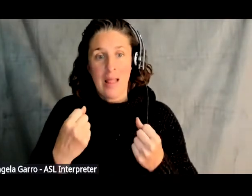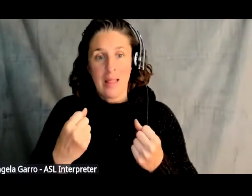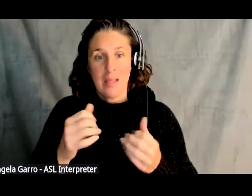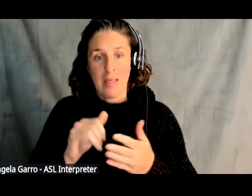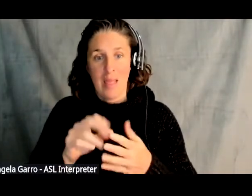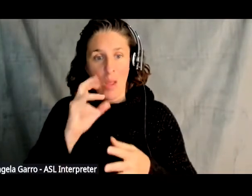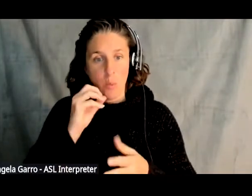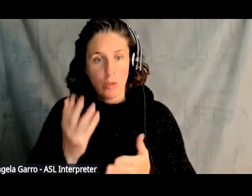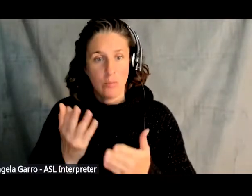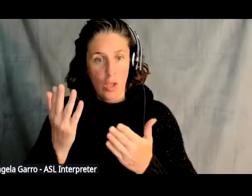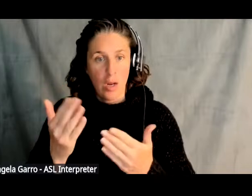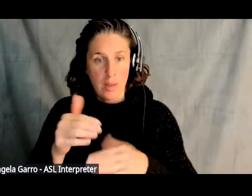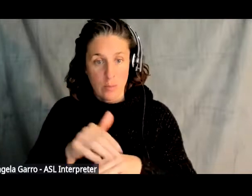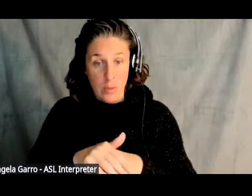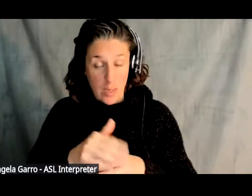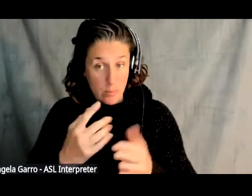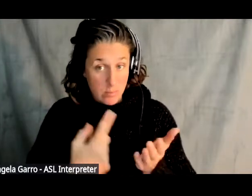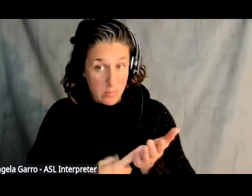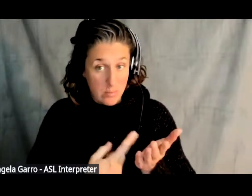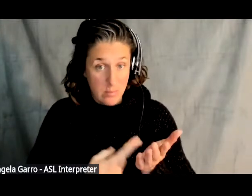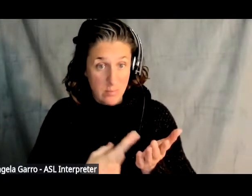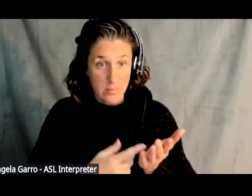tonight, or is it going to not?